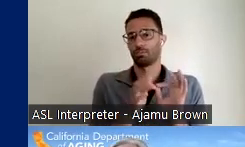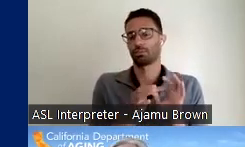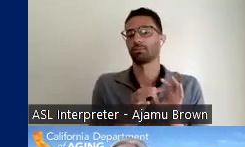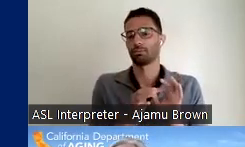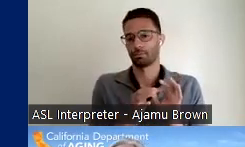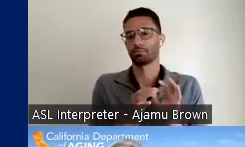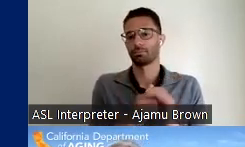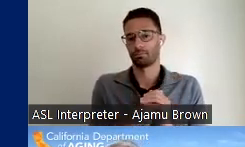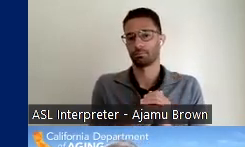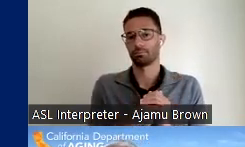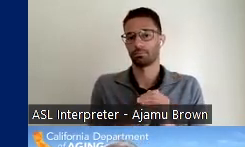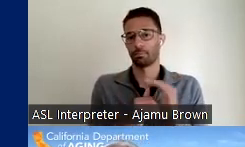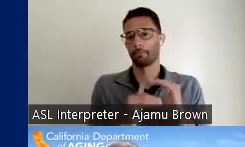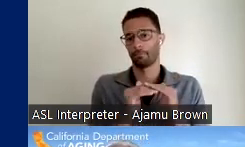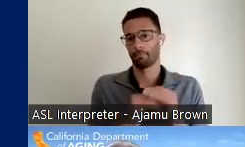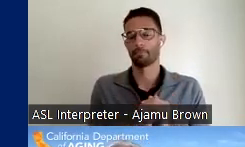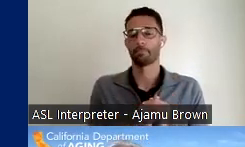So